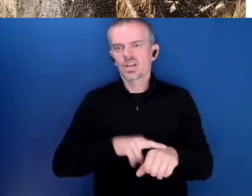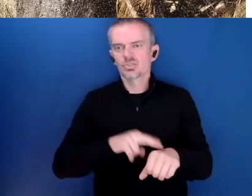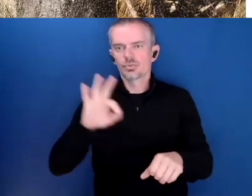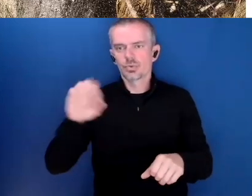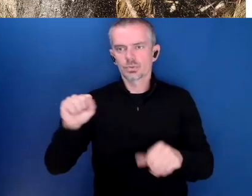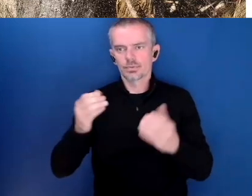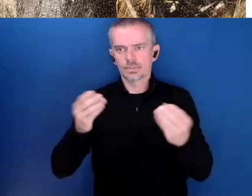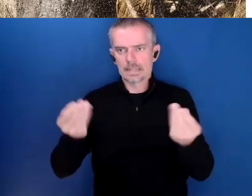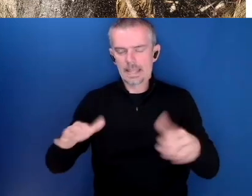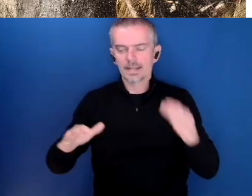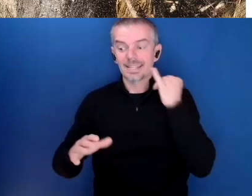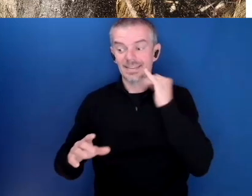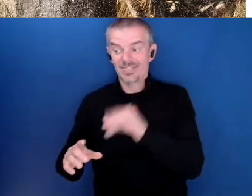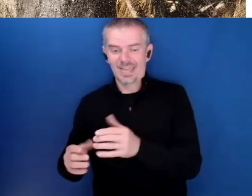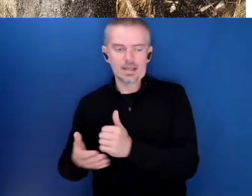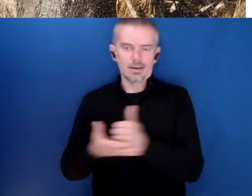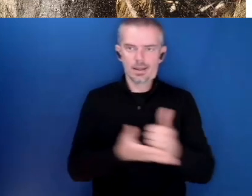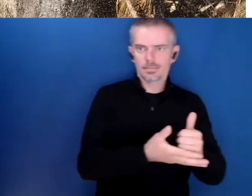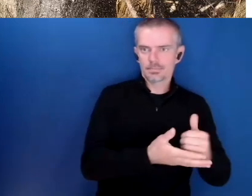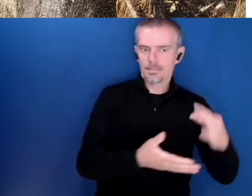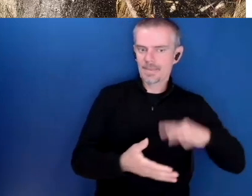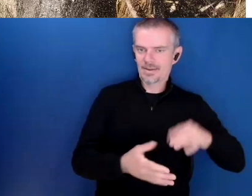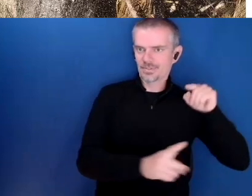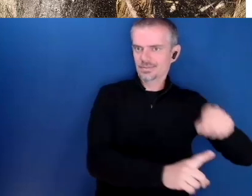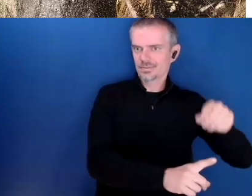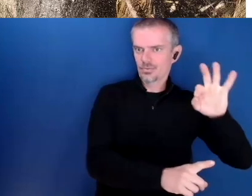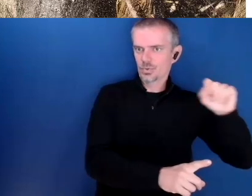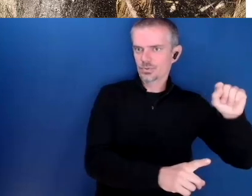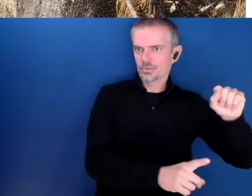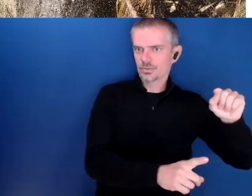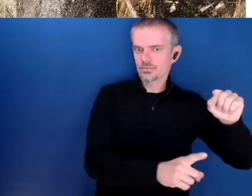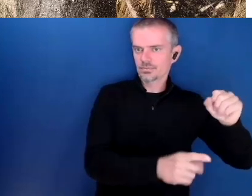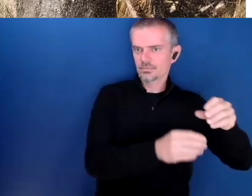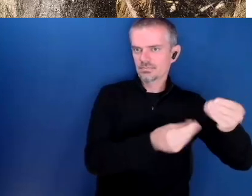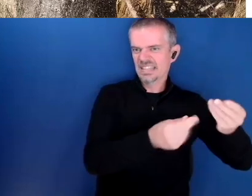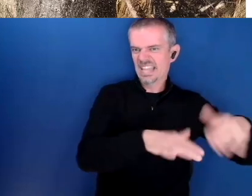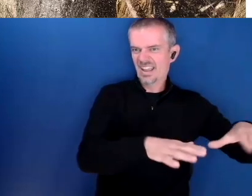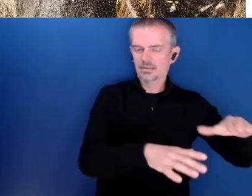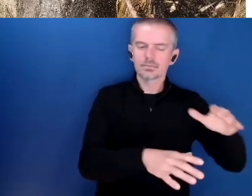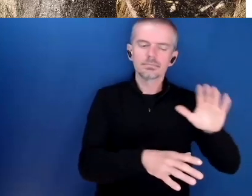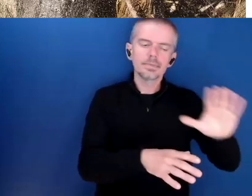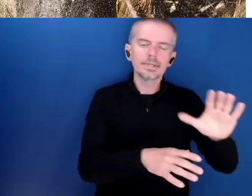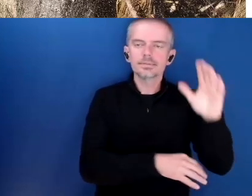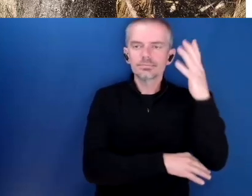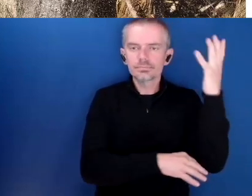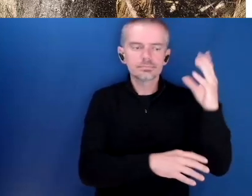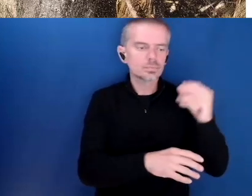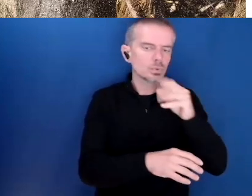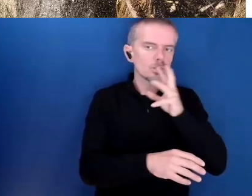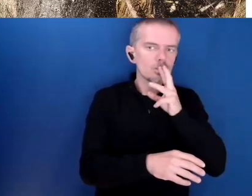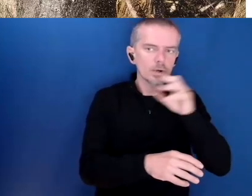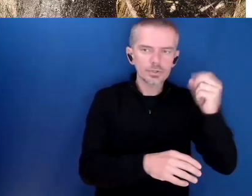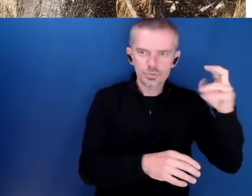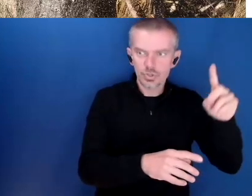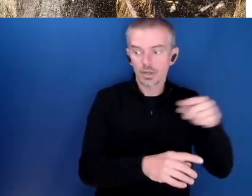is a benefit to a National Forest System watershed or resources. So the Widen Authority is a really valuable authority for all lands